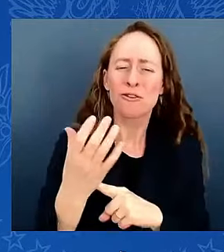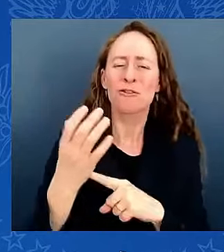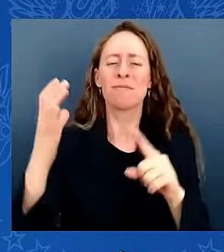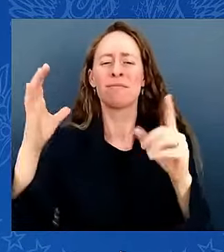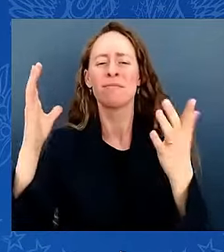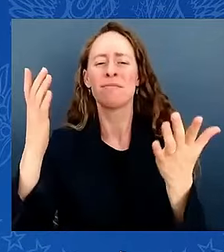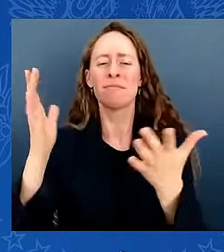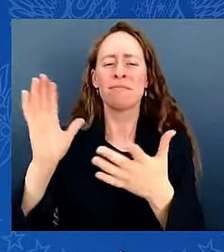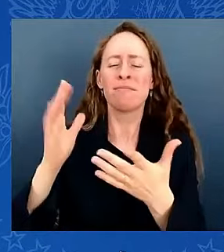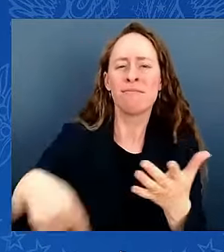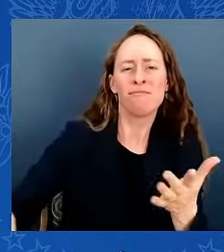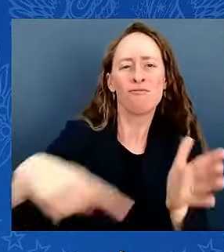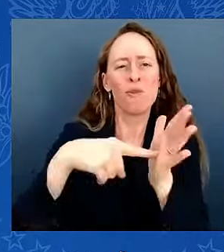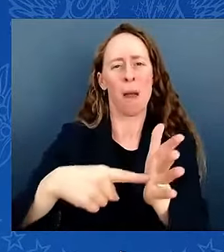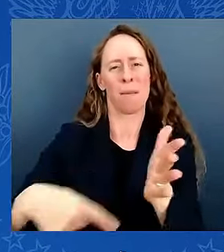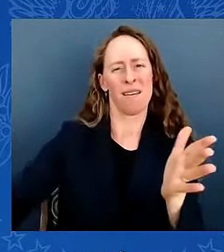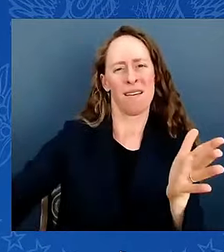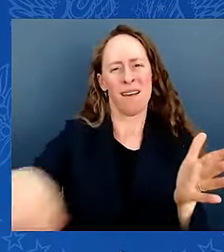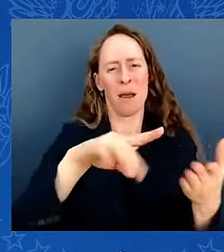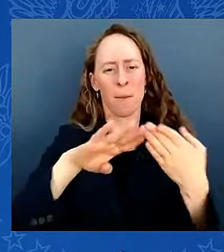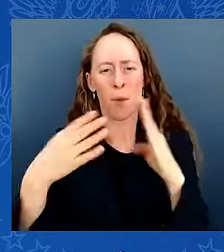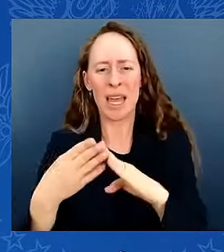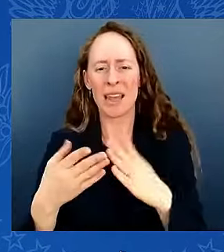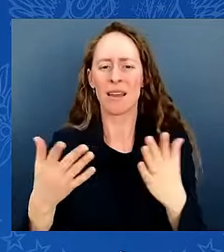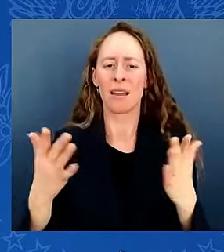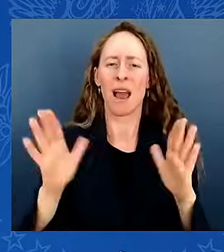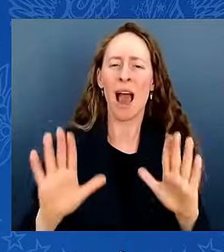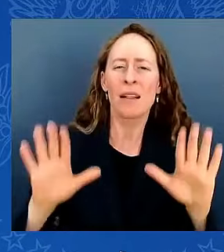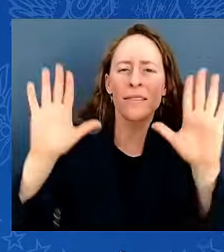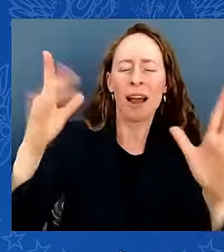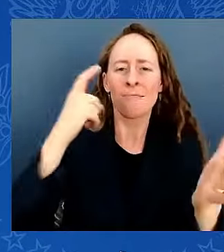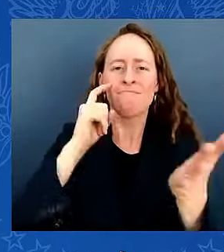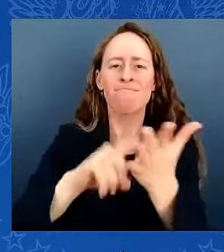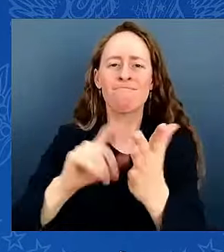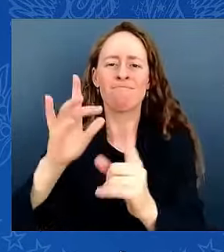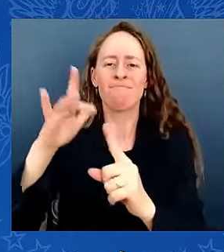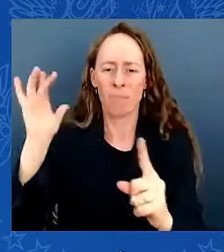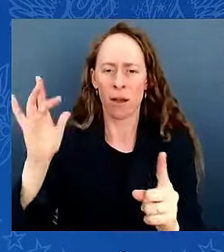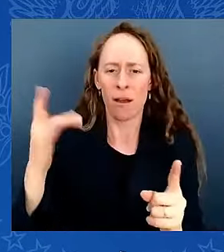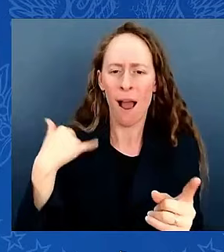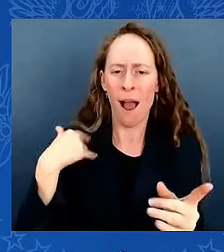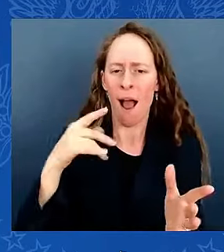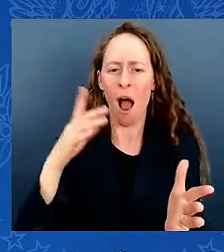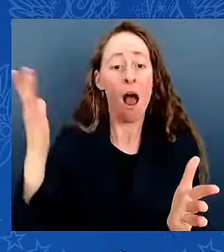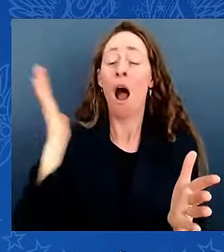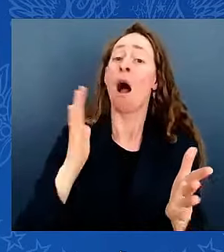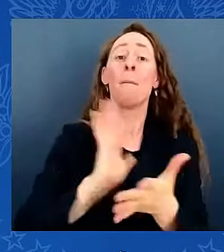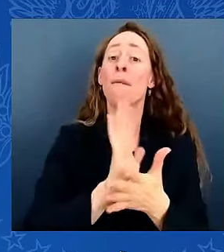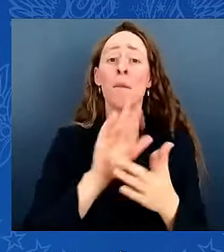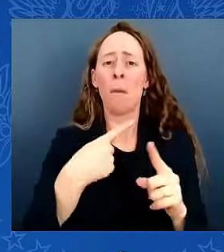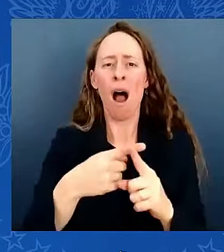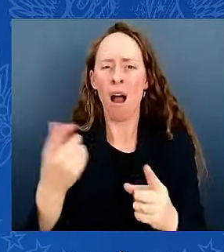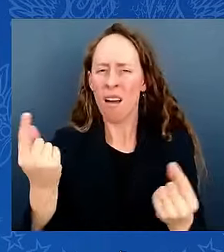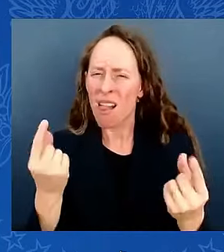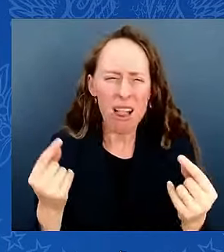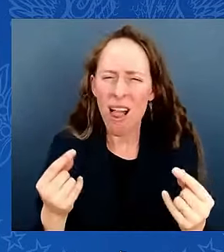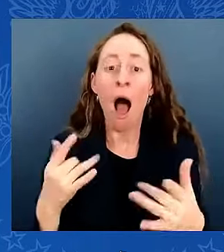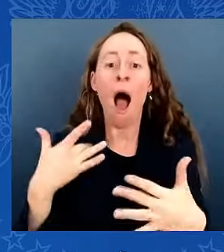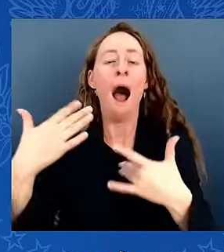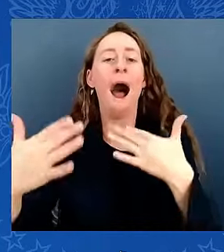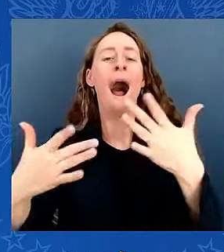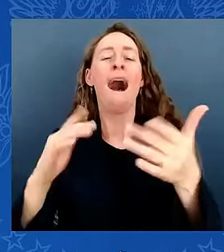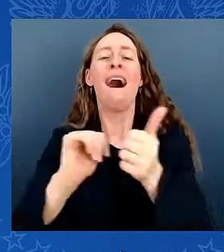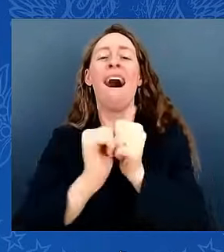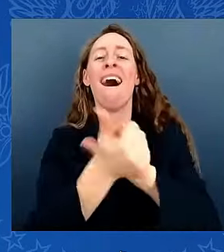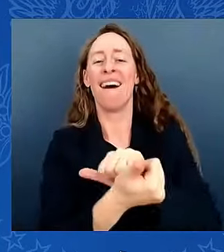self and decides to change her character flaws. Luckily for all of us, the leaders of our country, President Biden and Vice President